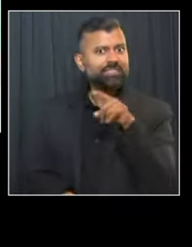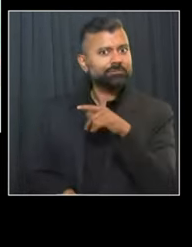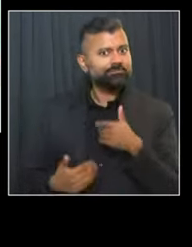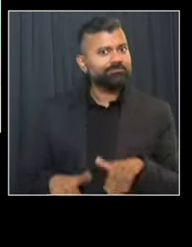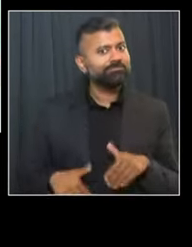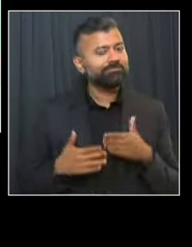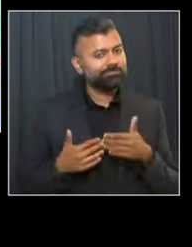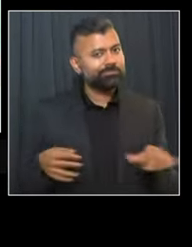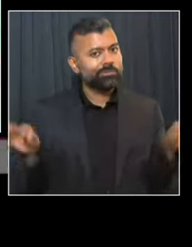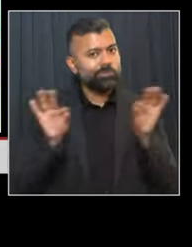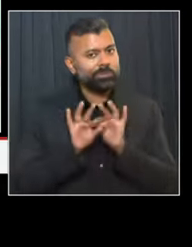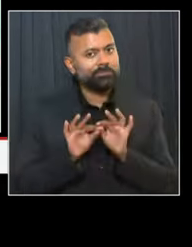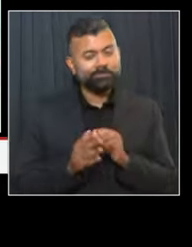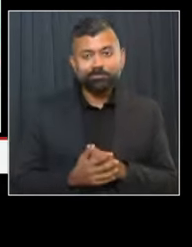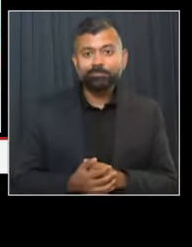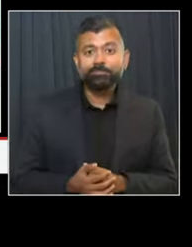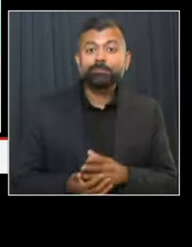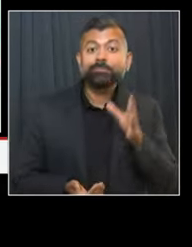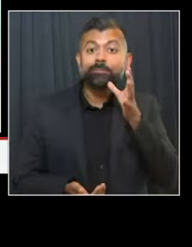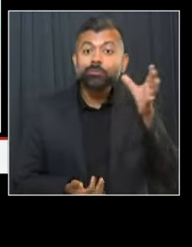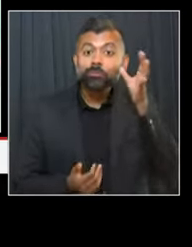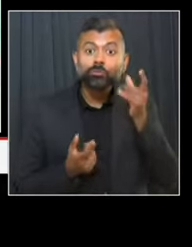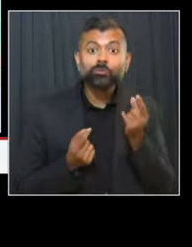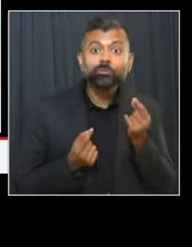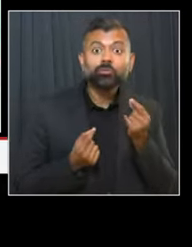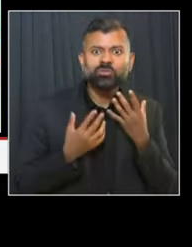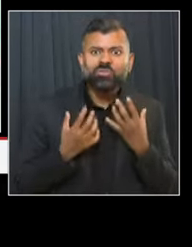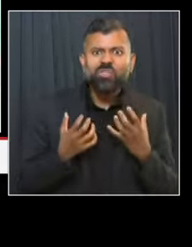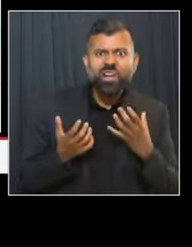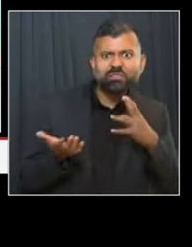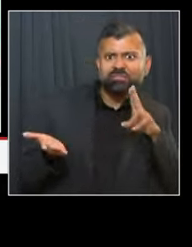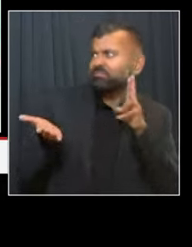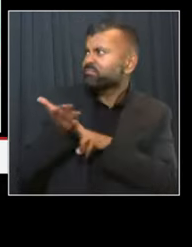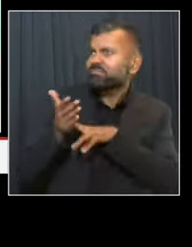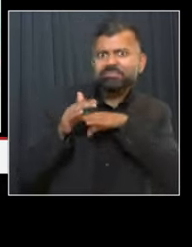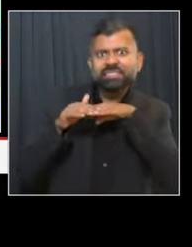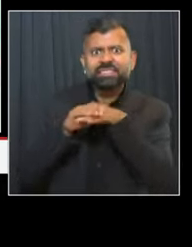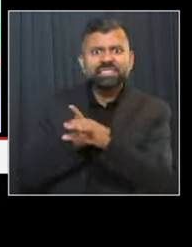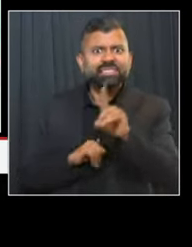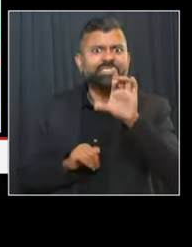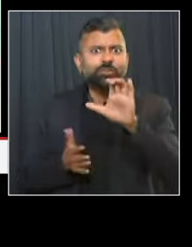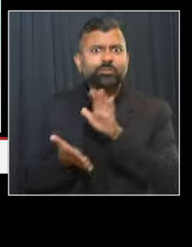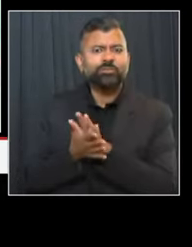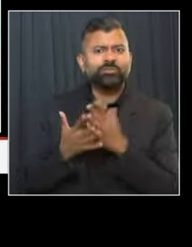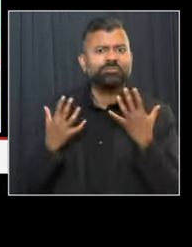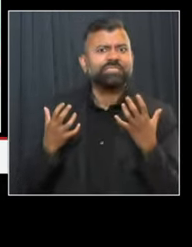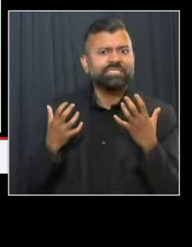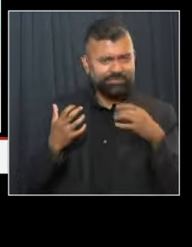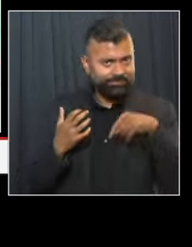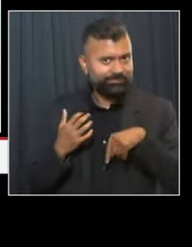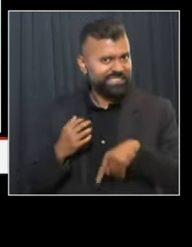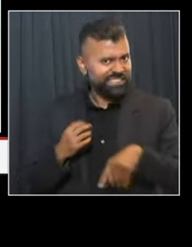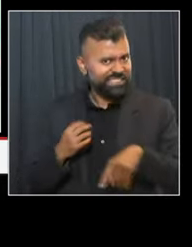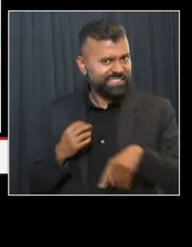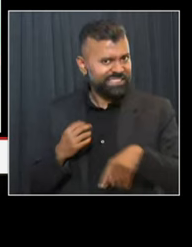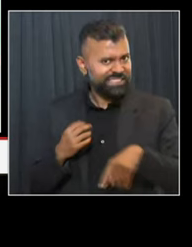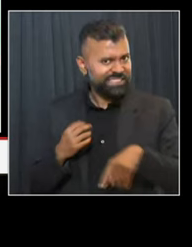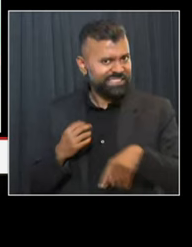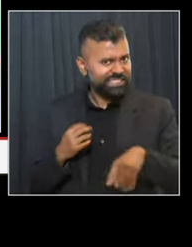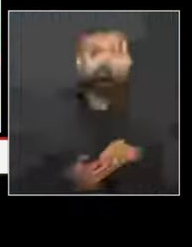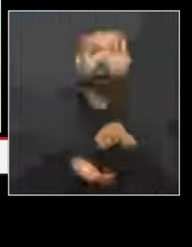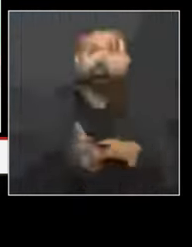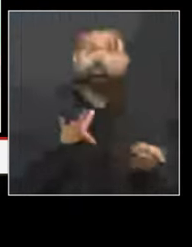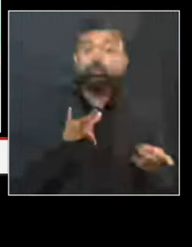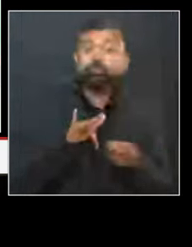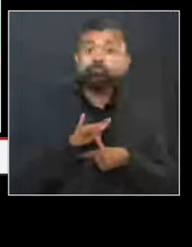our enrollment goes up every single year. Chronic absenteeism continues to tick down, and of course, our graduation